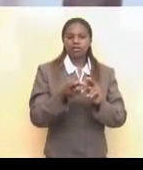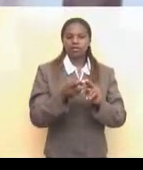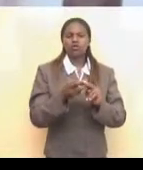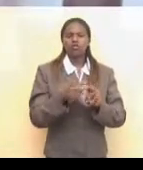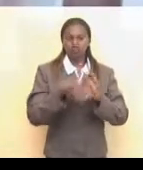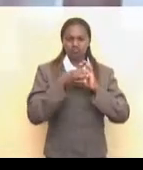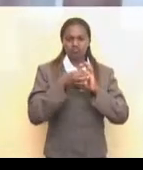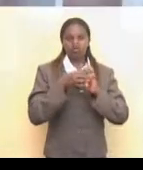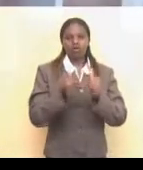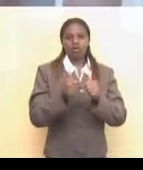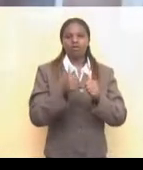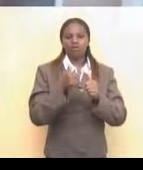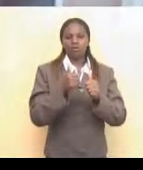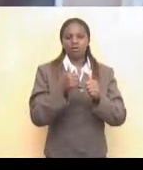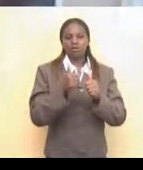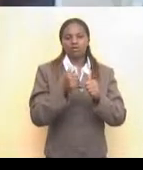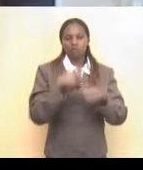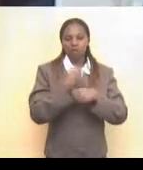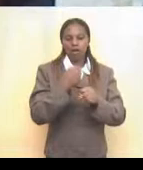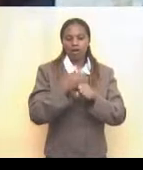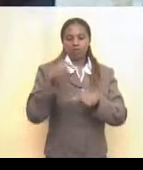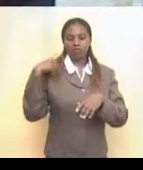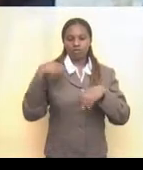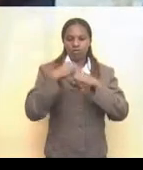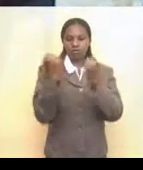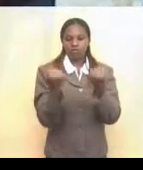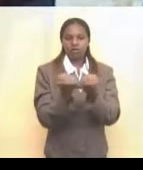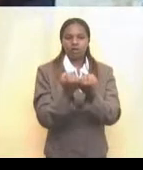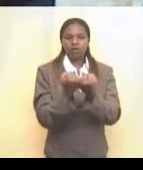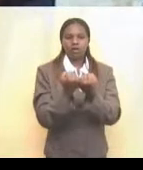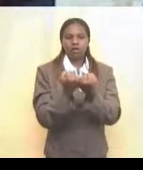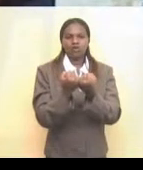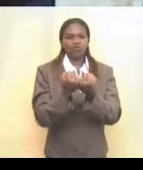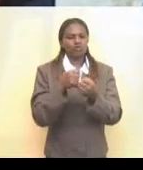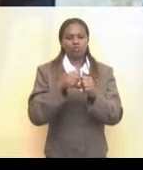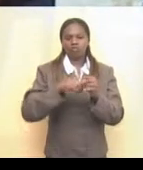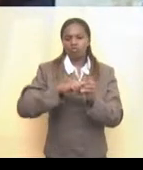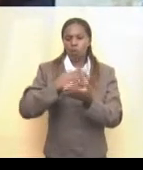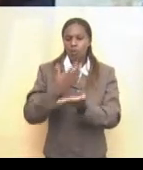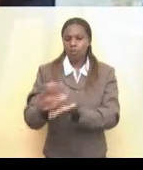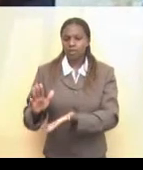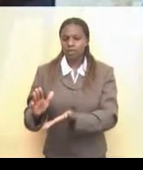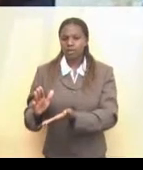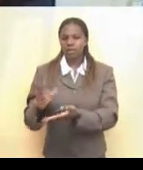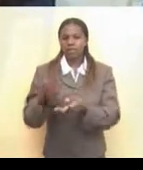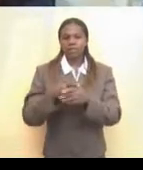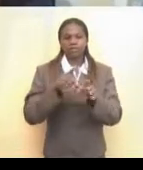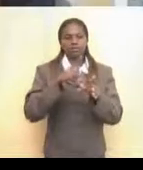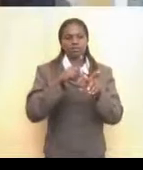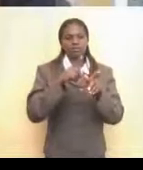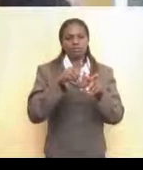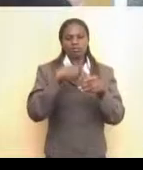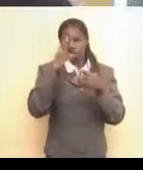is enhanced so that the work of paralegals is seen not to be a hindrance in the whole aspect